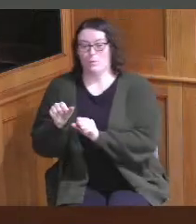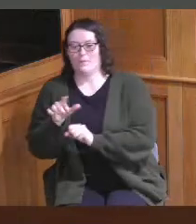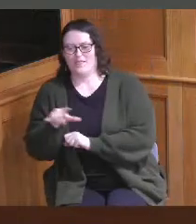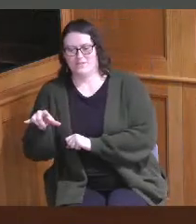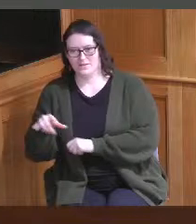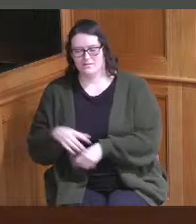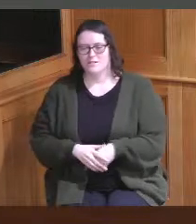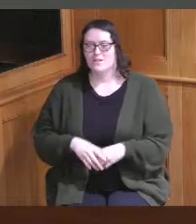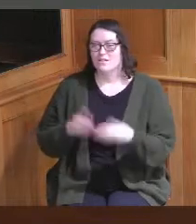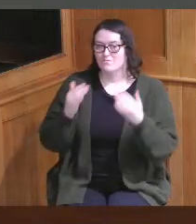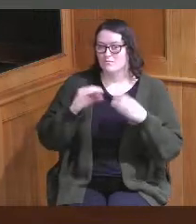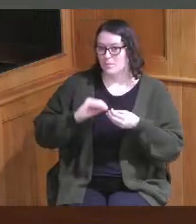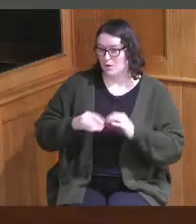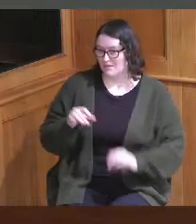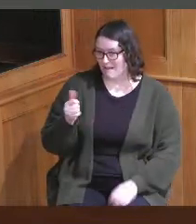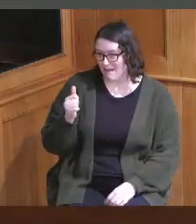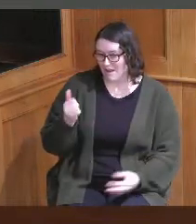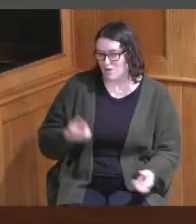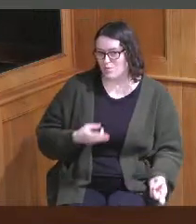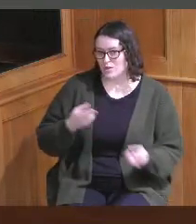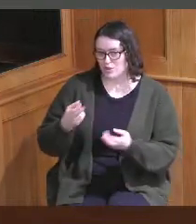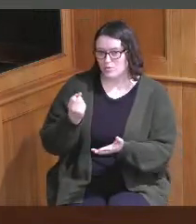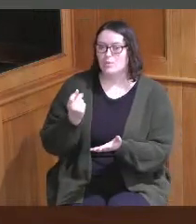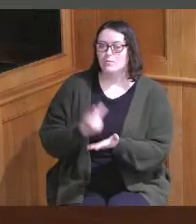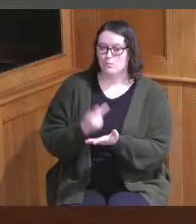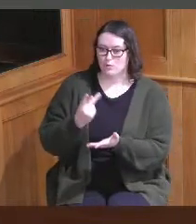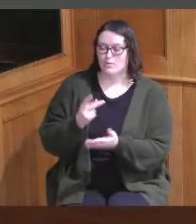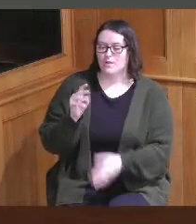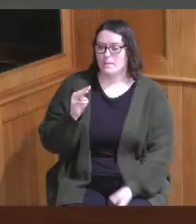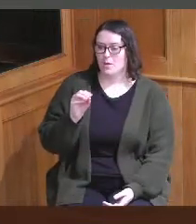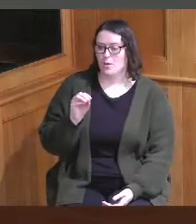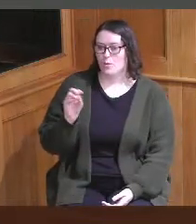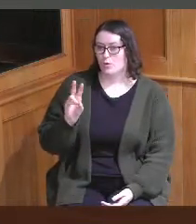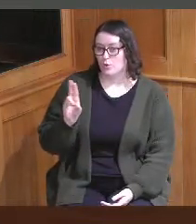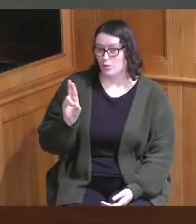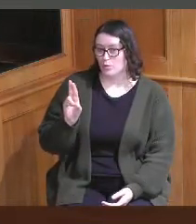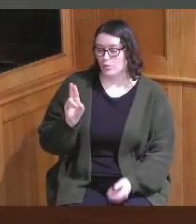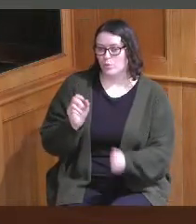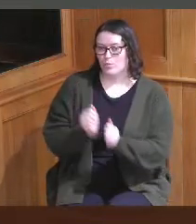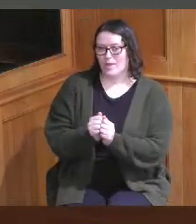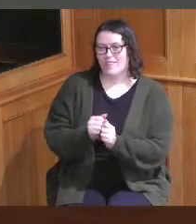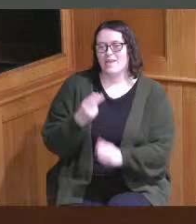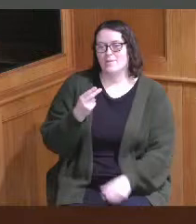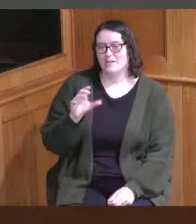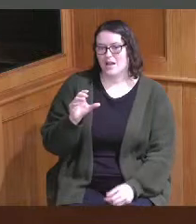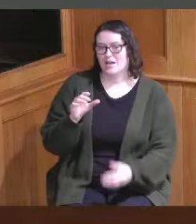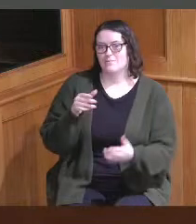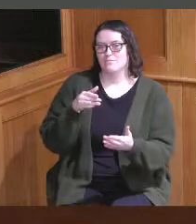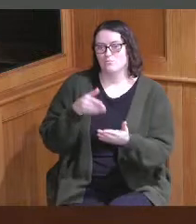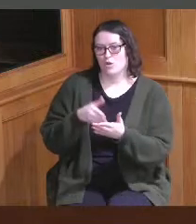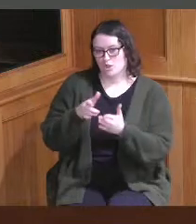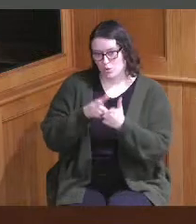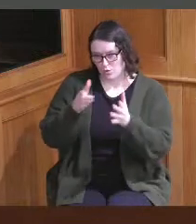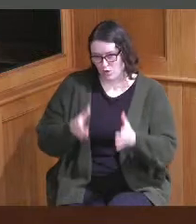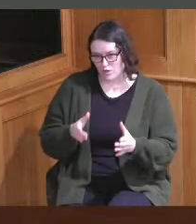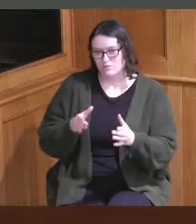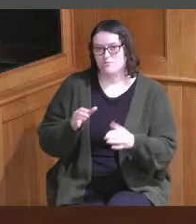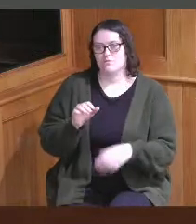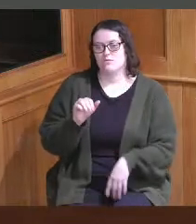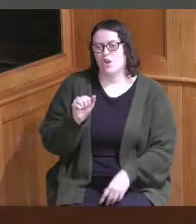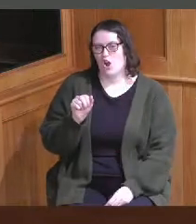10 is a resolution authorizing an MOU with the Hamilton County Prosecutor's Office. This is for the use of ARPA